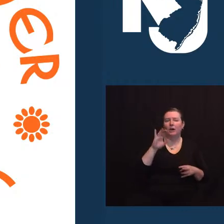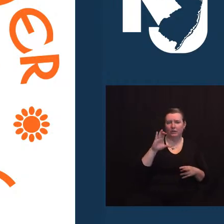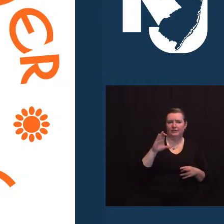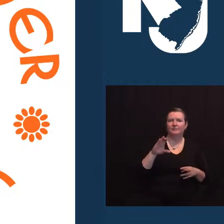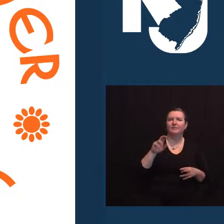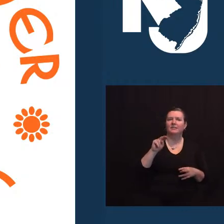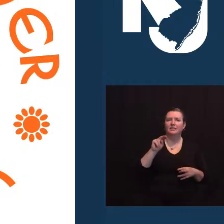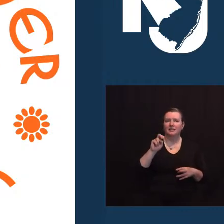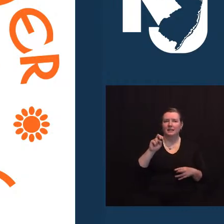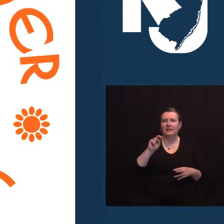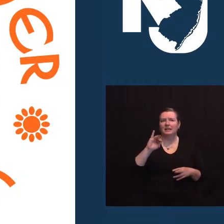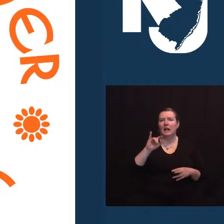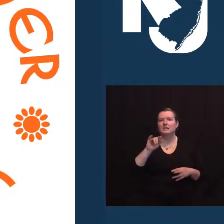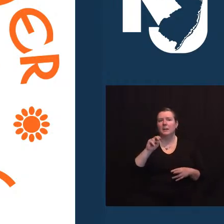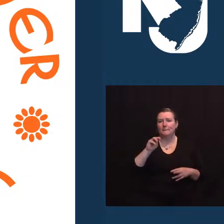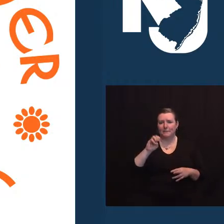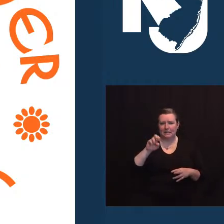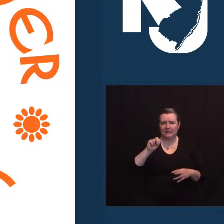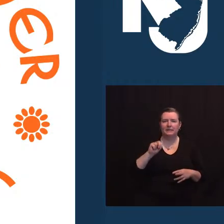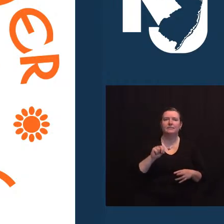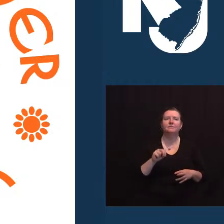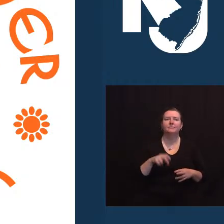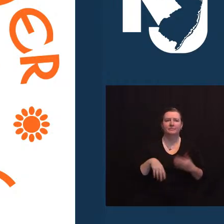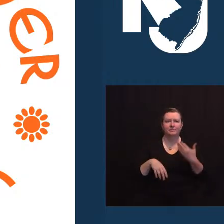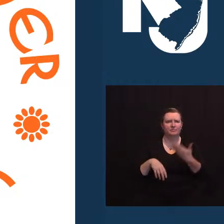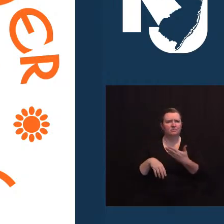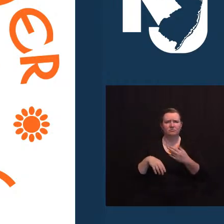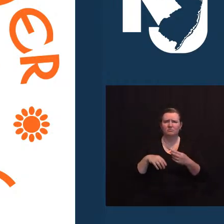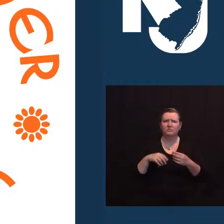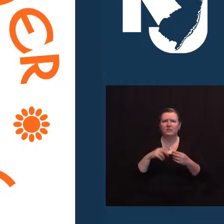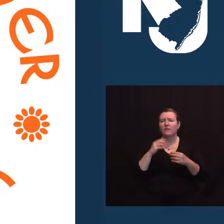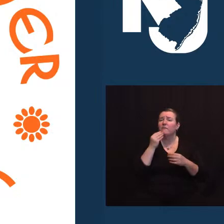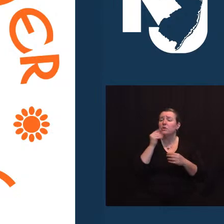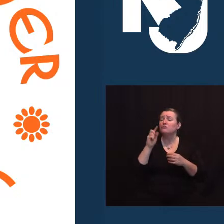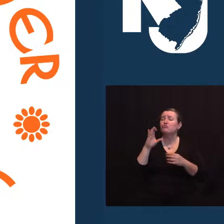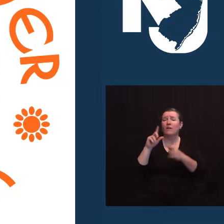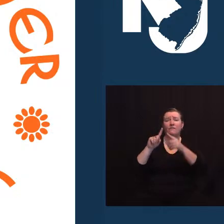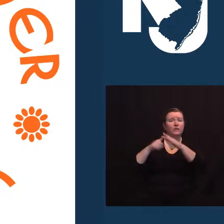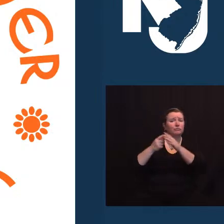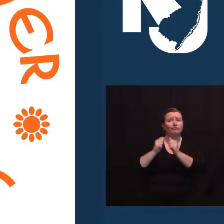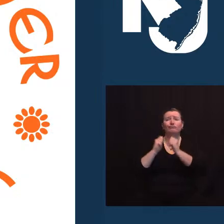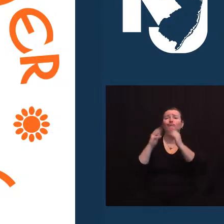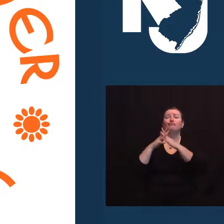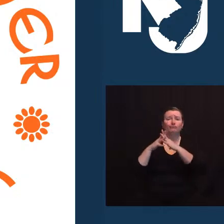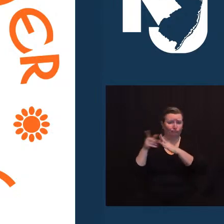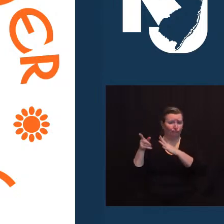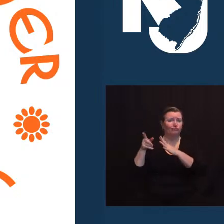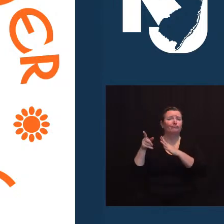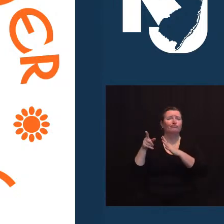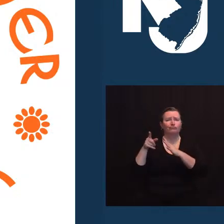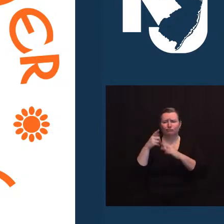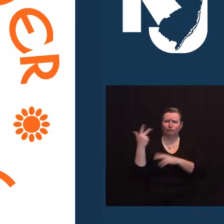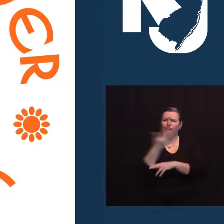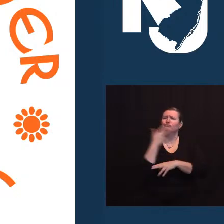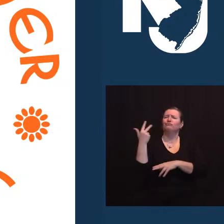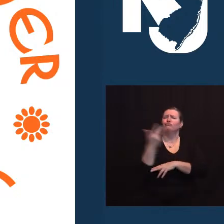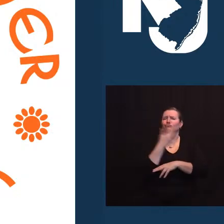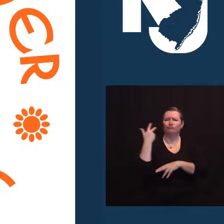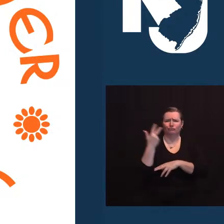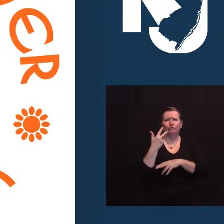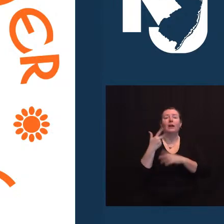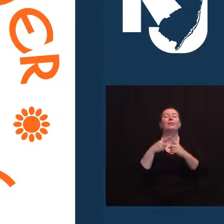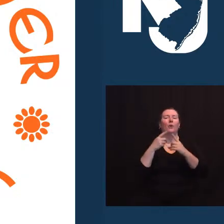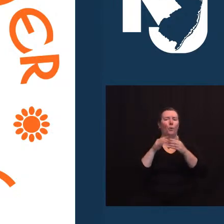2010. Within a year, Eric was successful enough to outgrow his truck and move to a permanent brick and mortar presence. And for the past